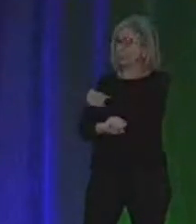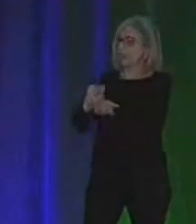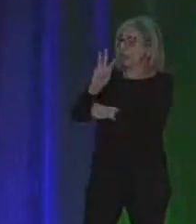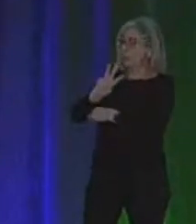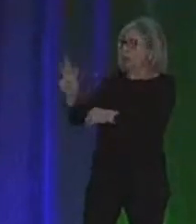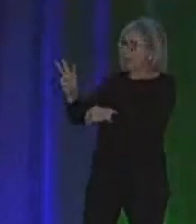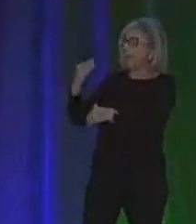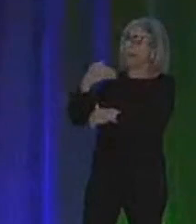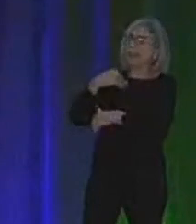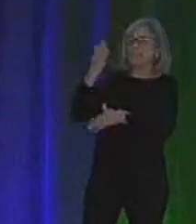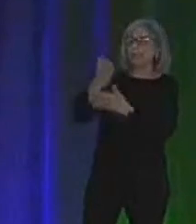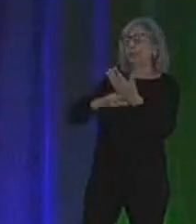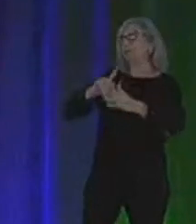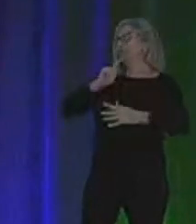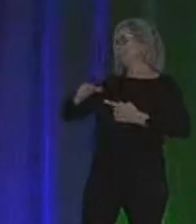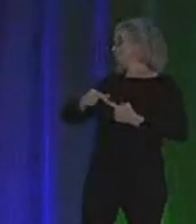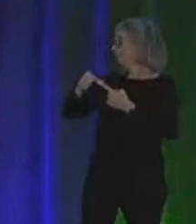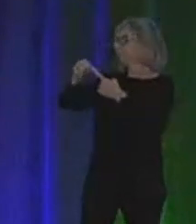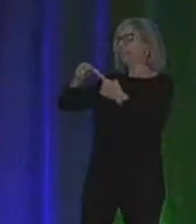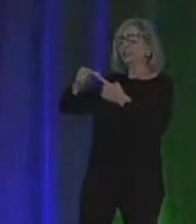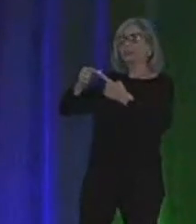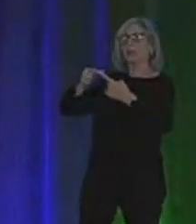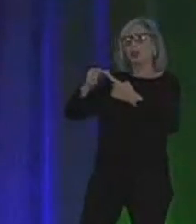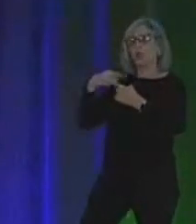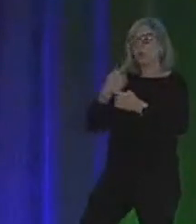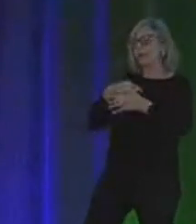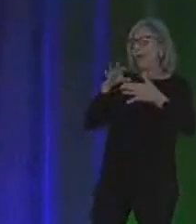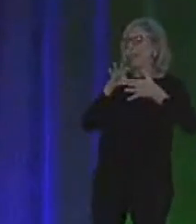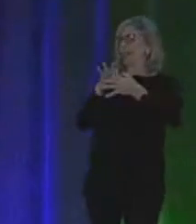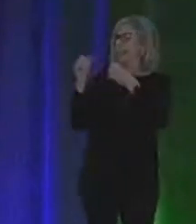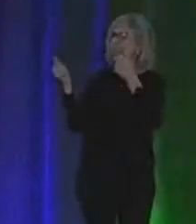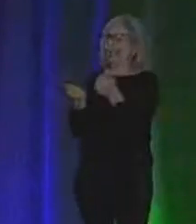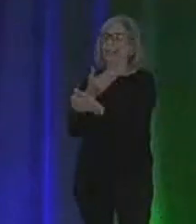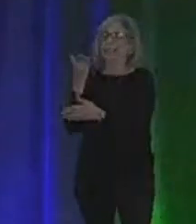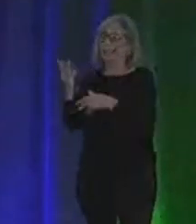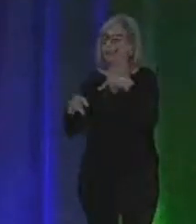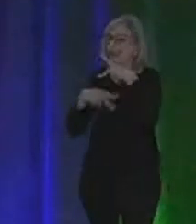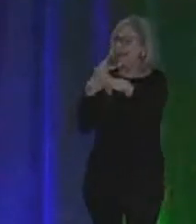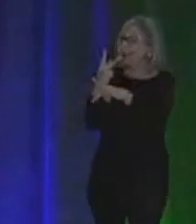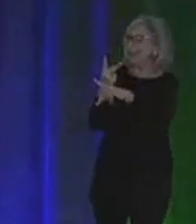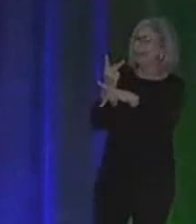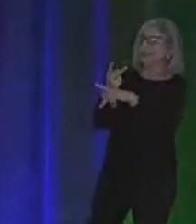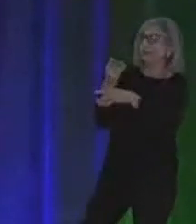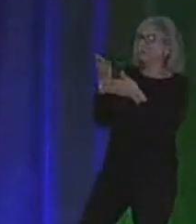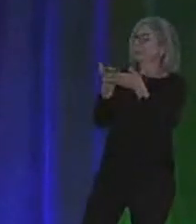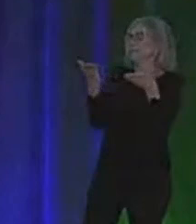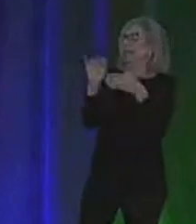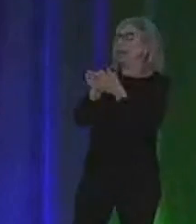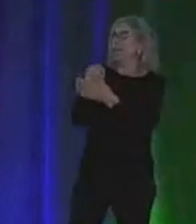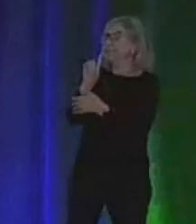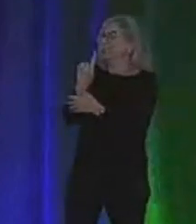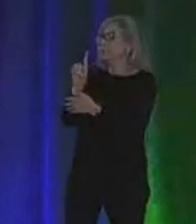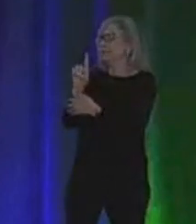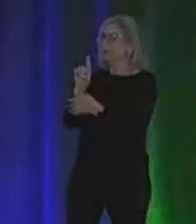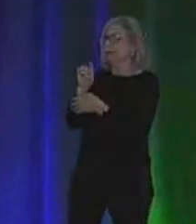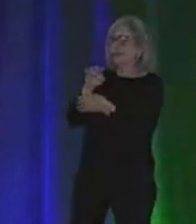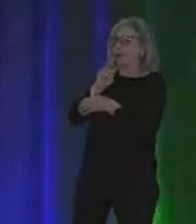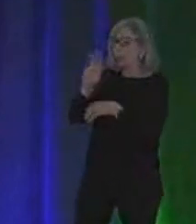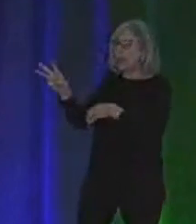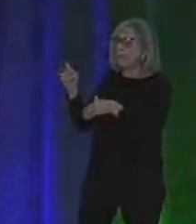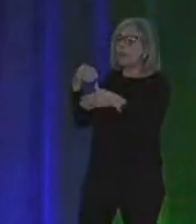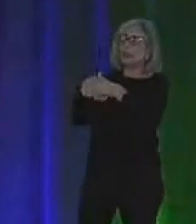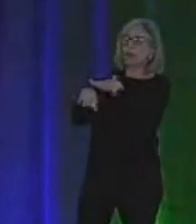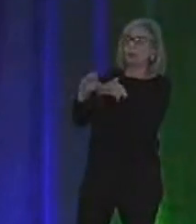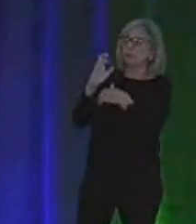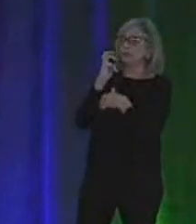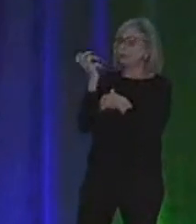has something truly special in the sense that we can link any piece of content on the web through any device through URLs. So